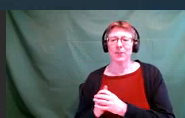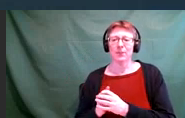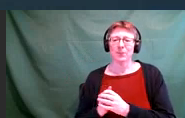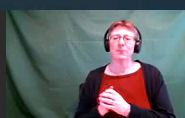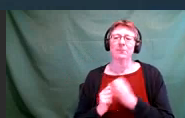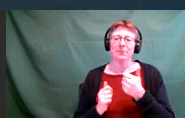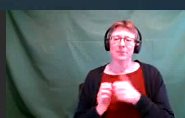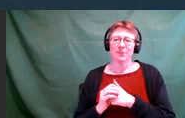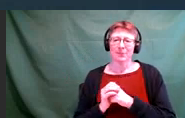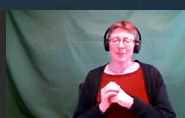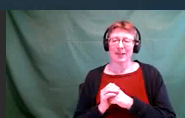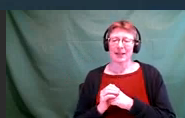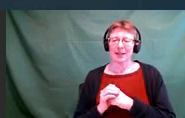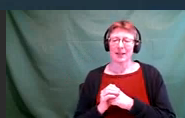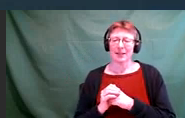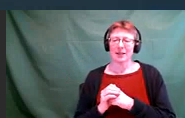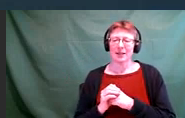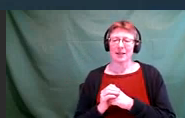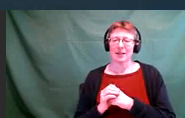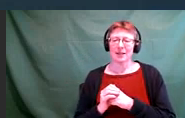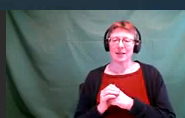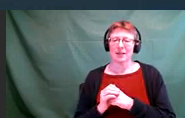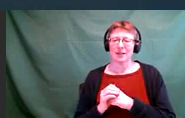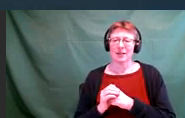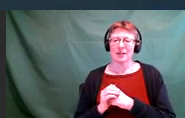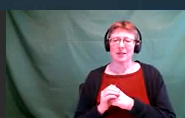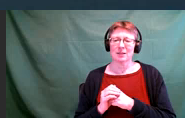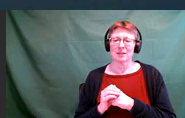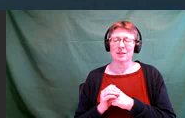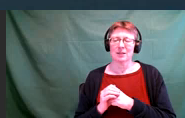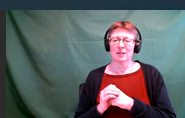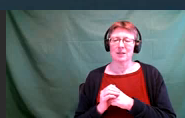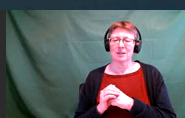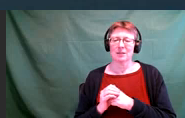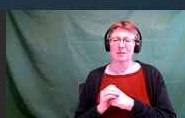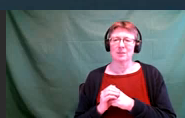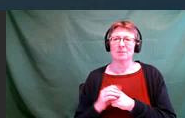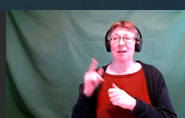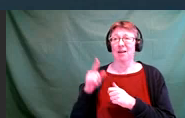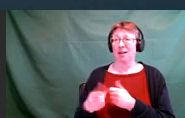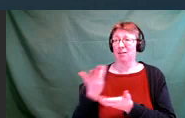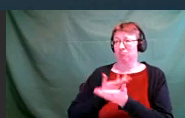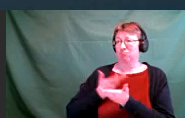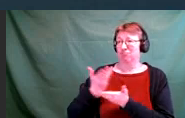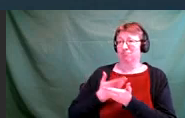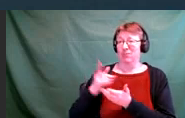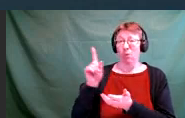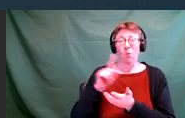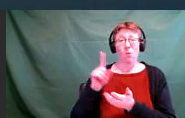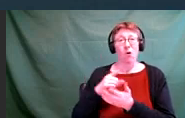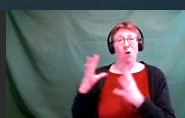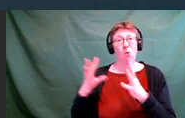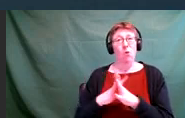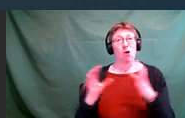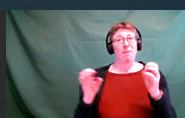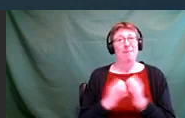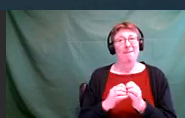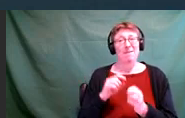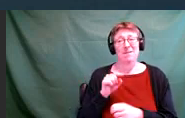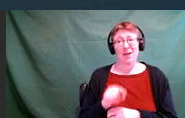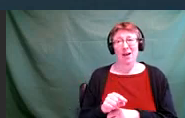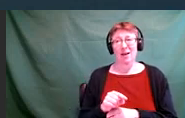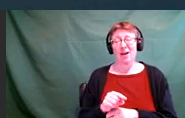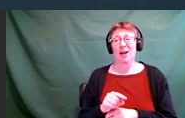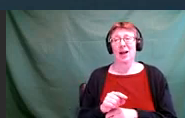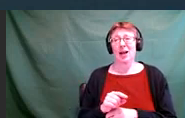Thank you. And what they're looking at is how Warren Buffett seems